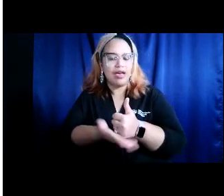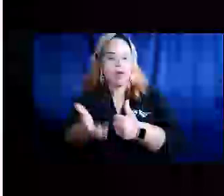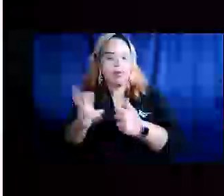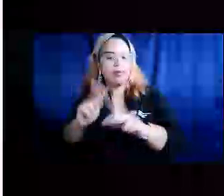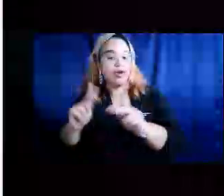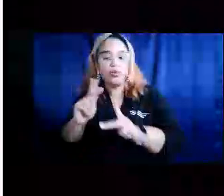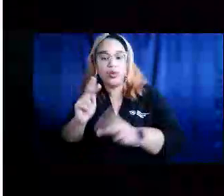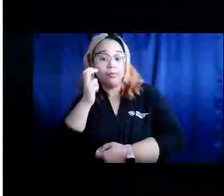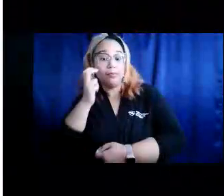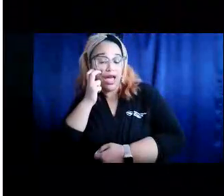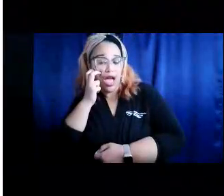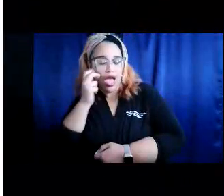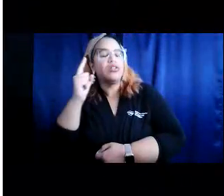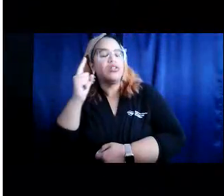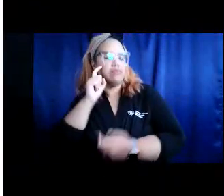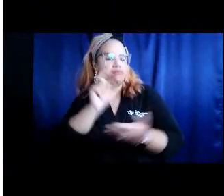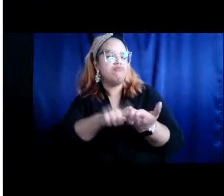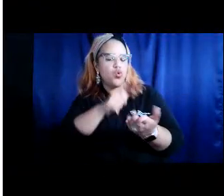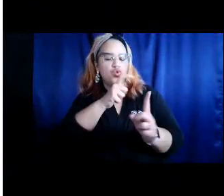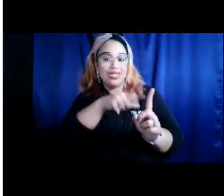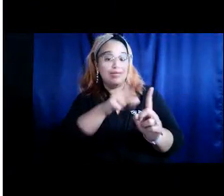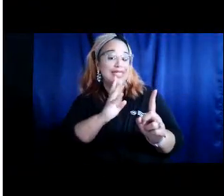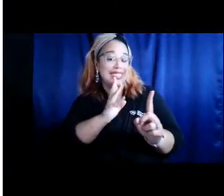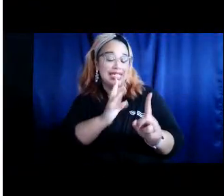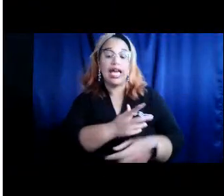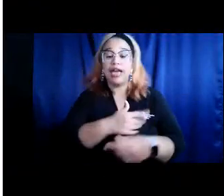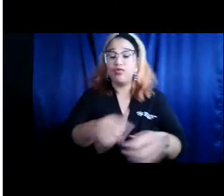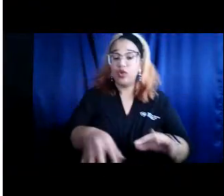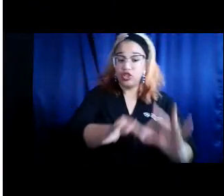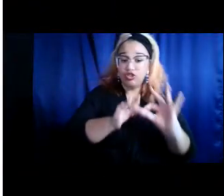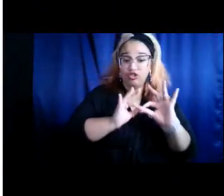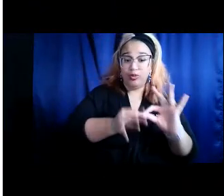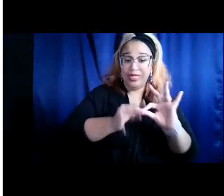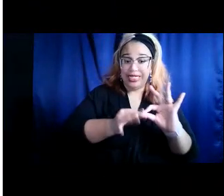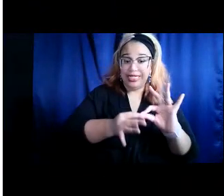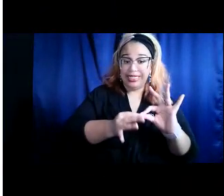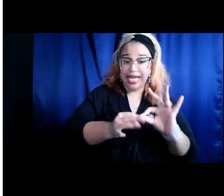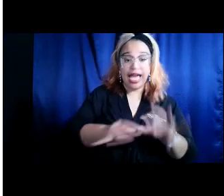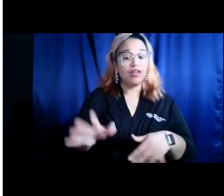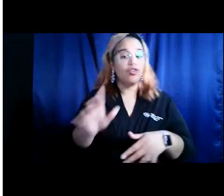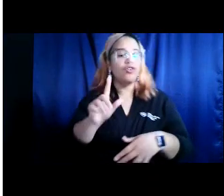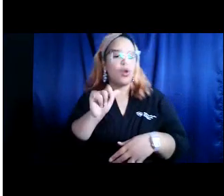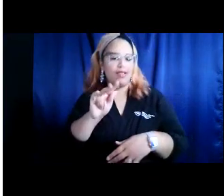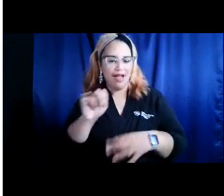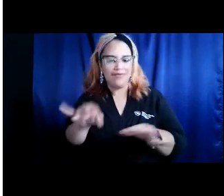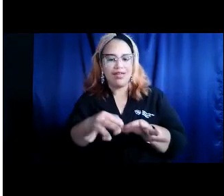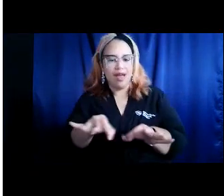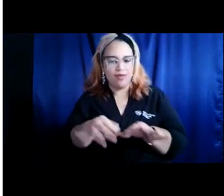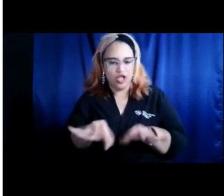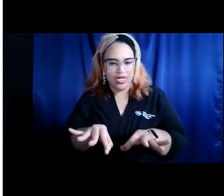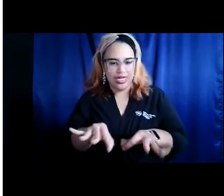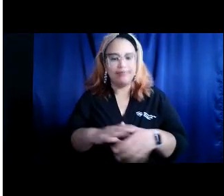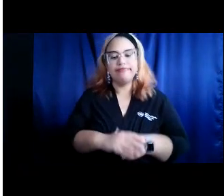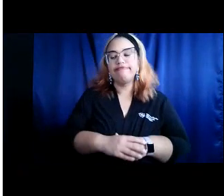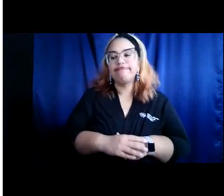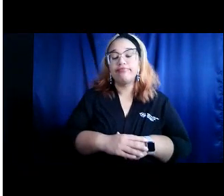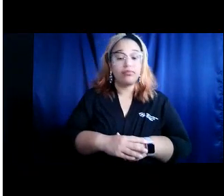accommodation statement in our invitation to the webinar, so if attendees need an accommodation, they know who to contact to